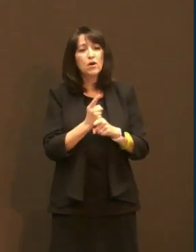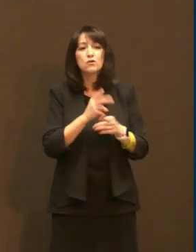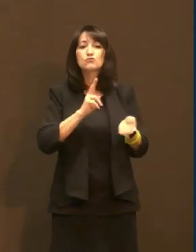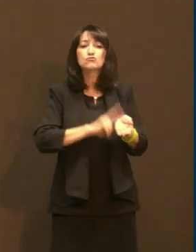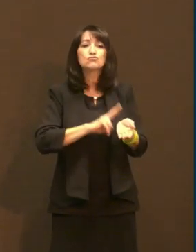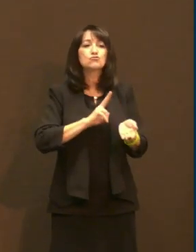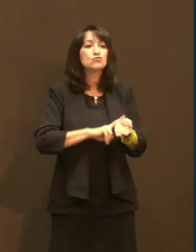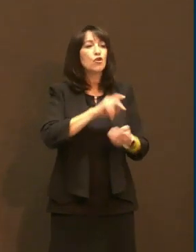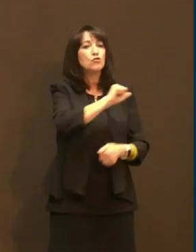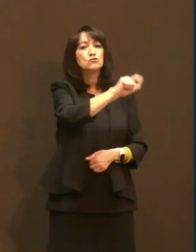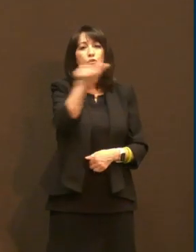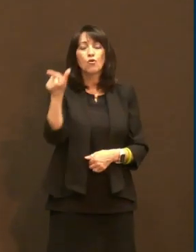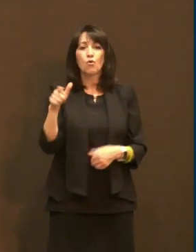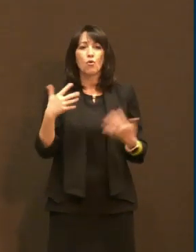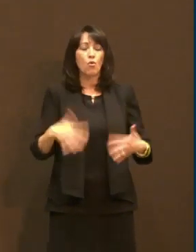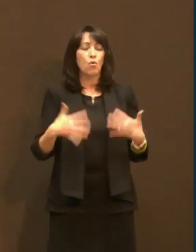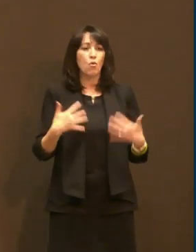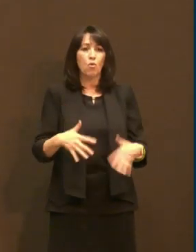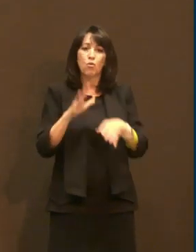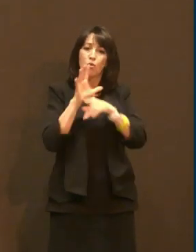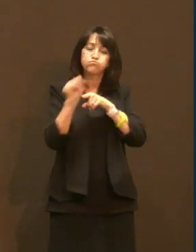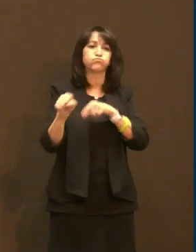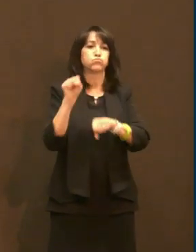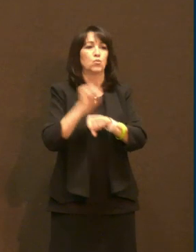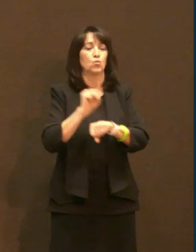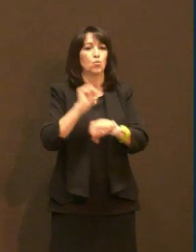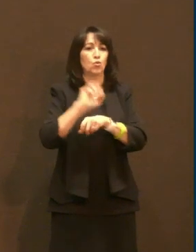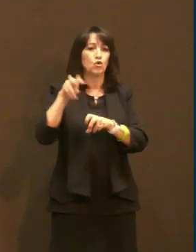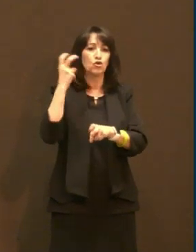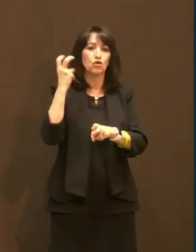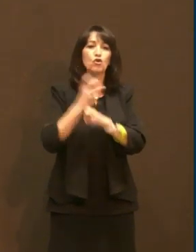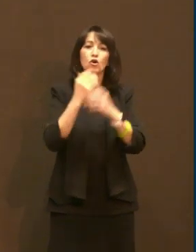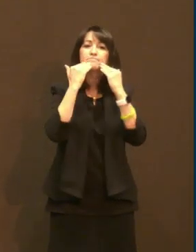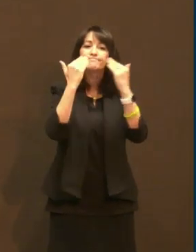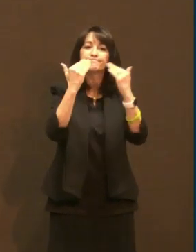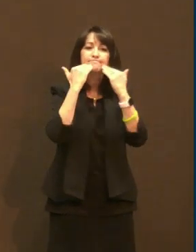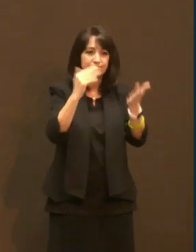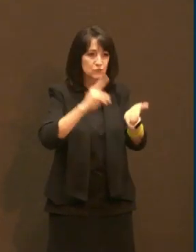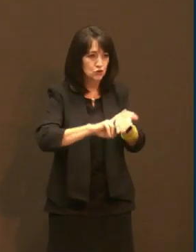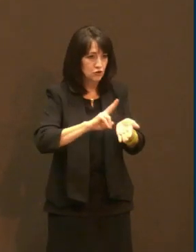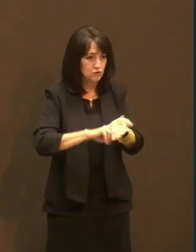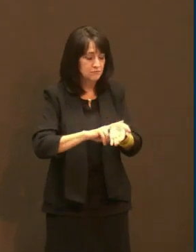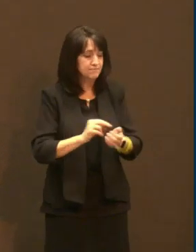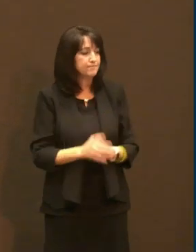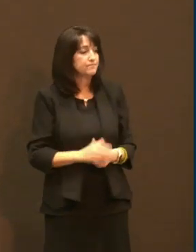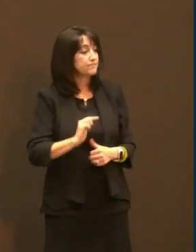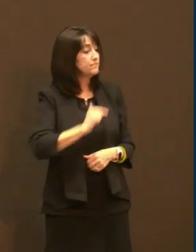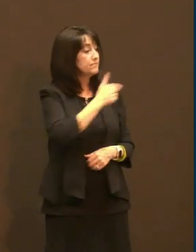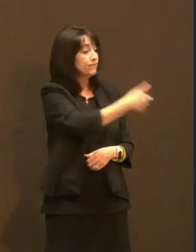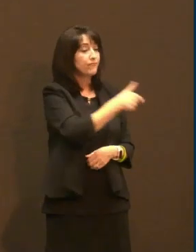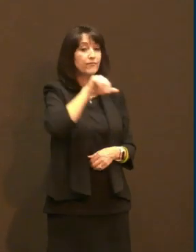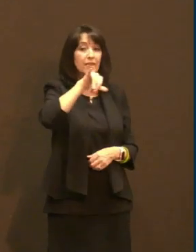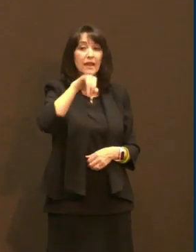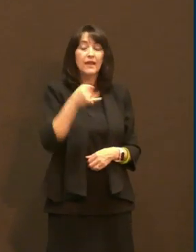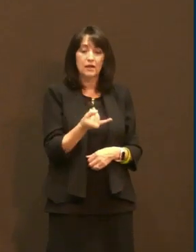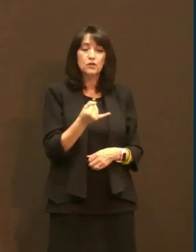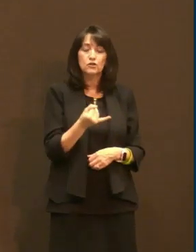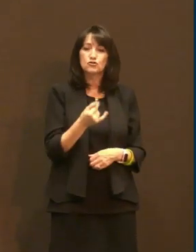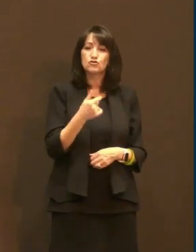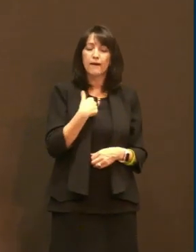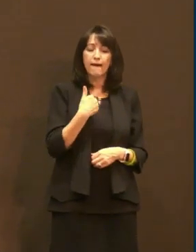us every single day. AJ? Thank you, sir. I have a few things to go over today, but first just want to go back to the hospitalizations